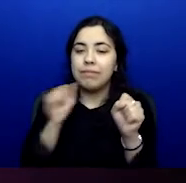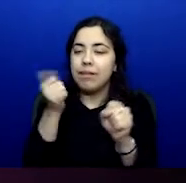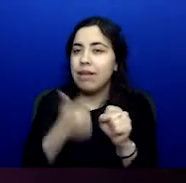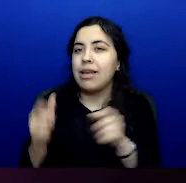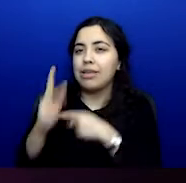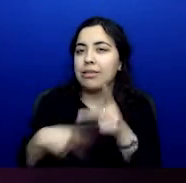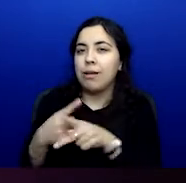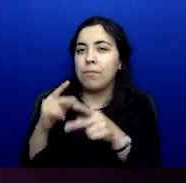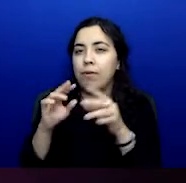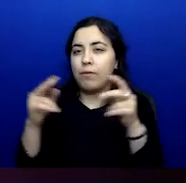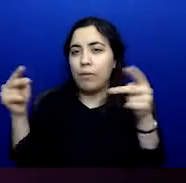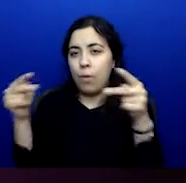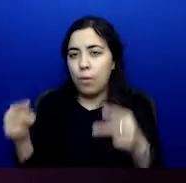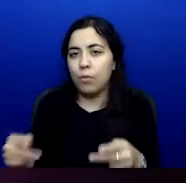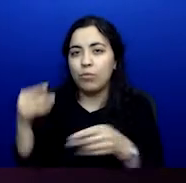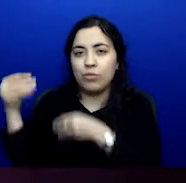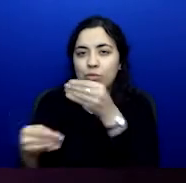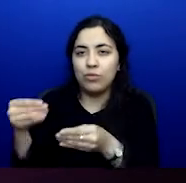generation process.